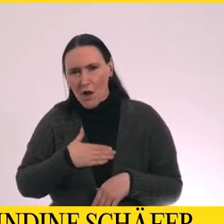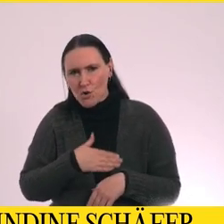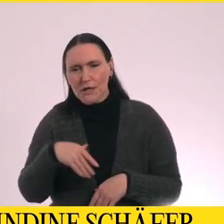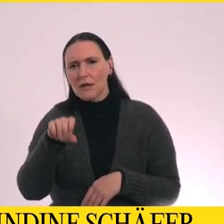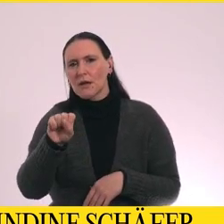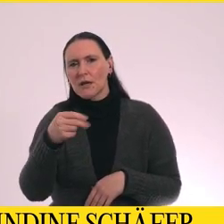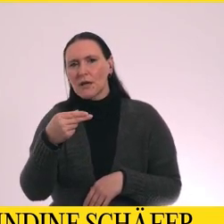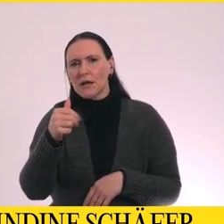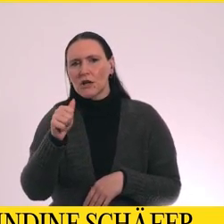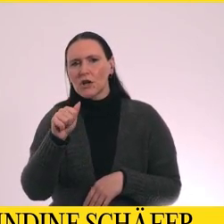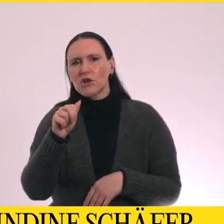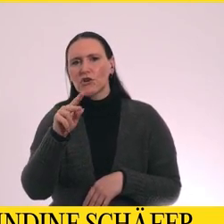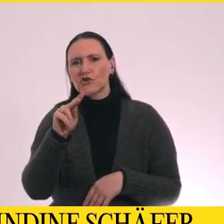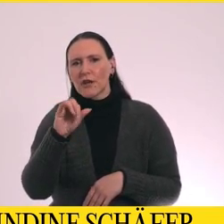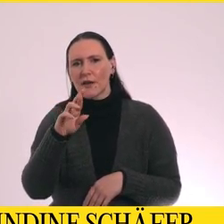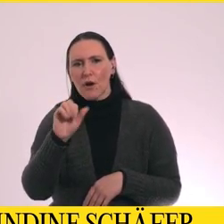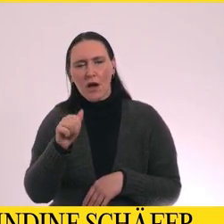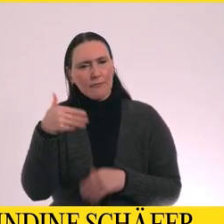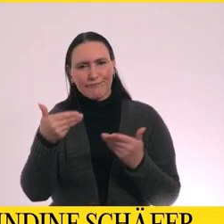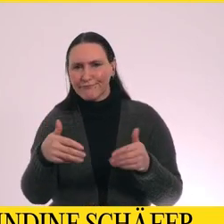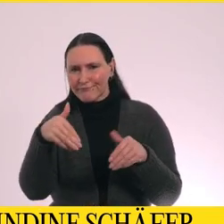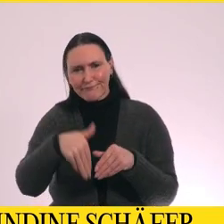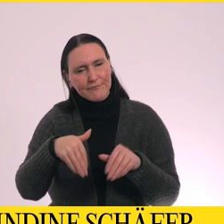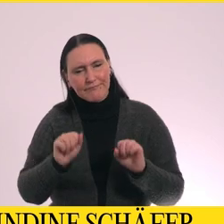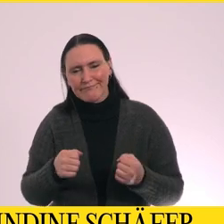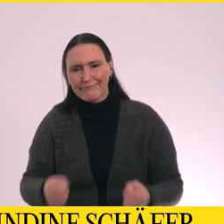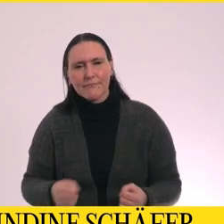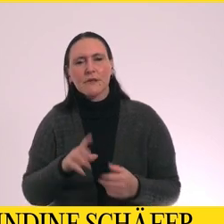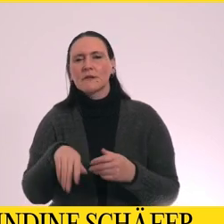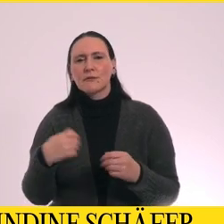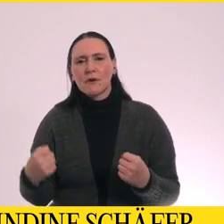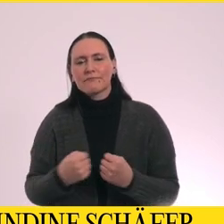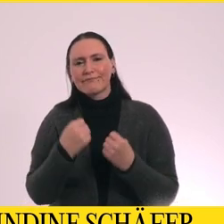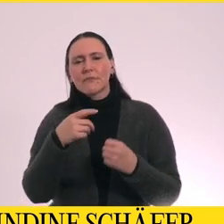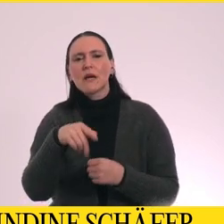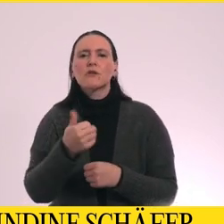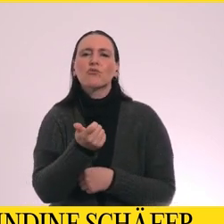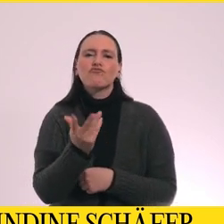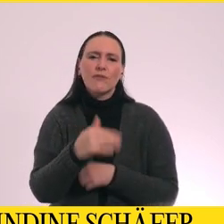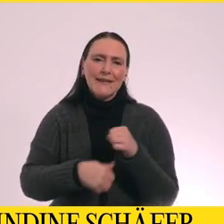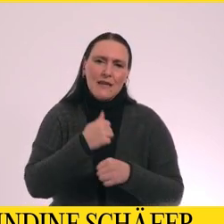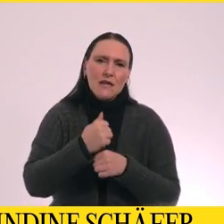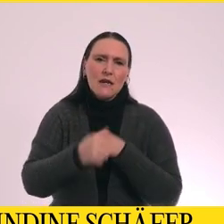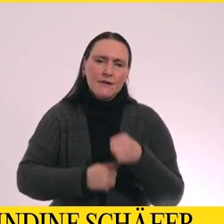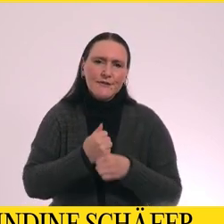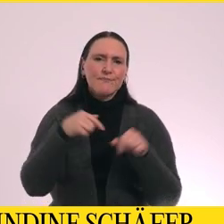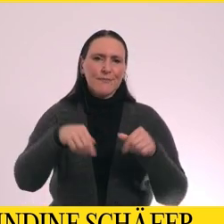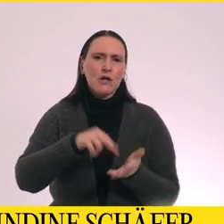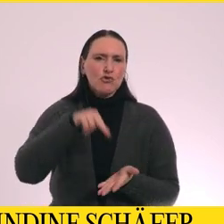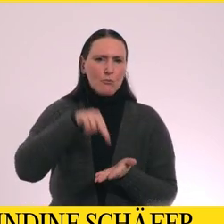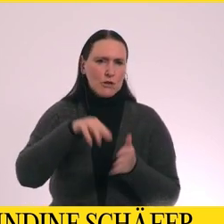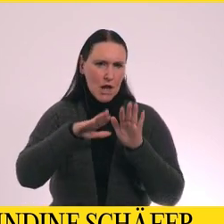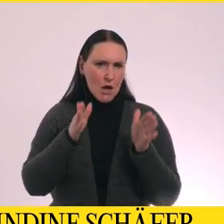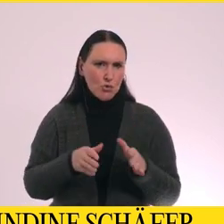she is an activist that has been working for several years inside of the Trampoline House community. And I would say, like, she's a